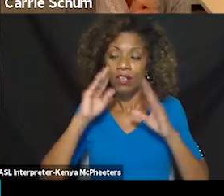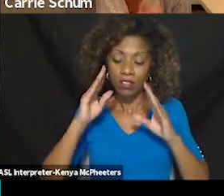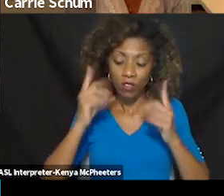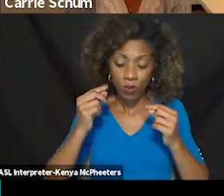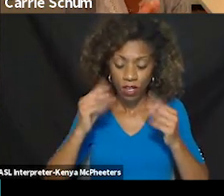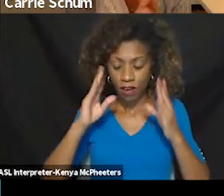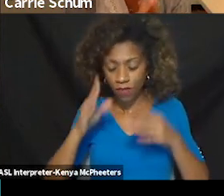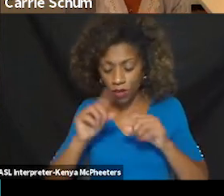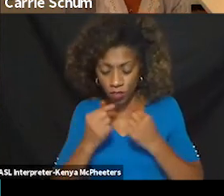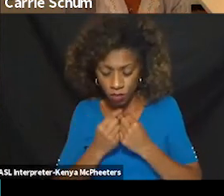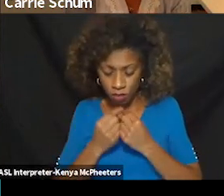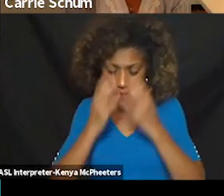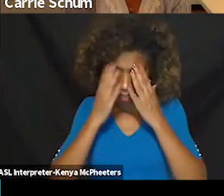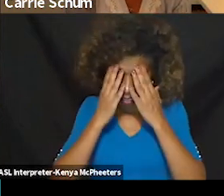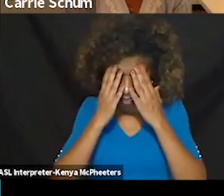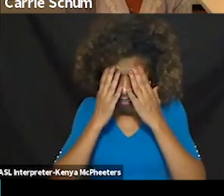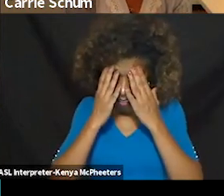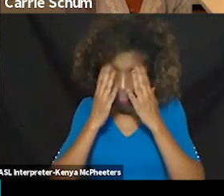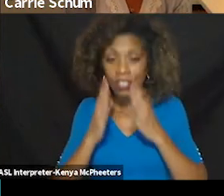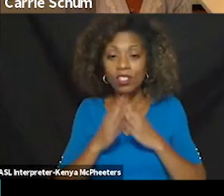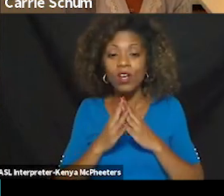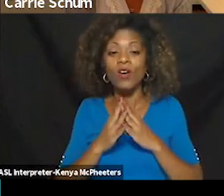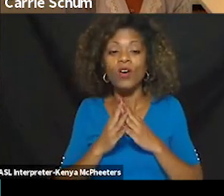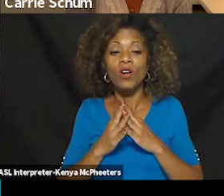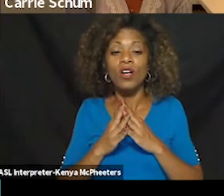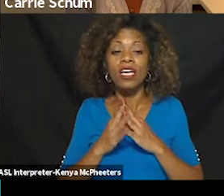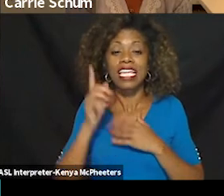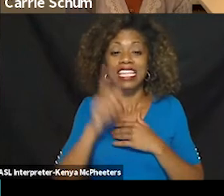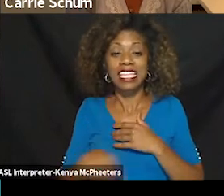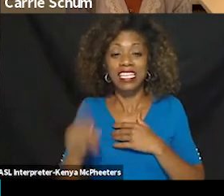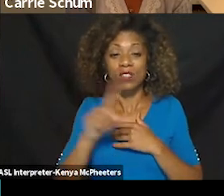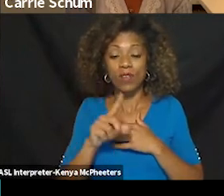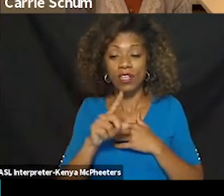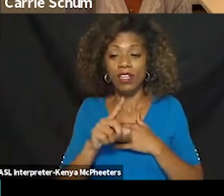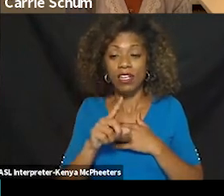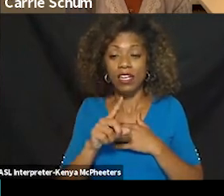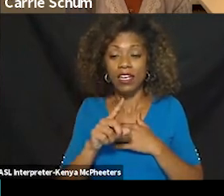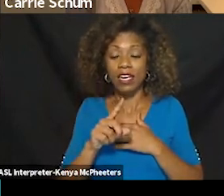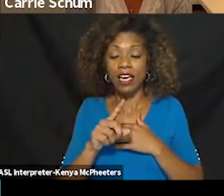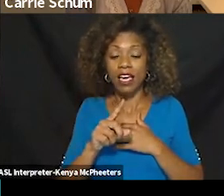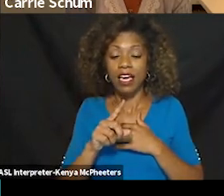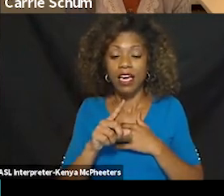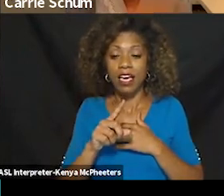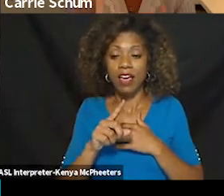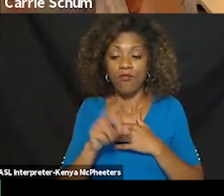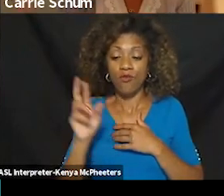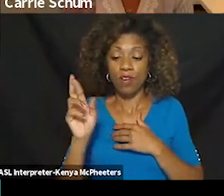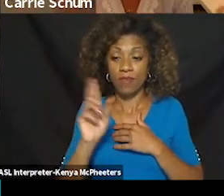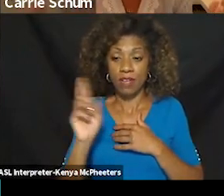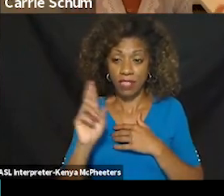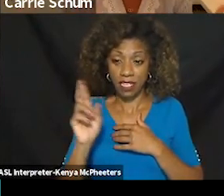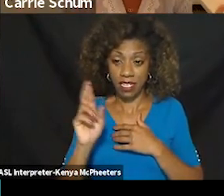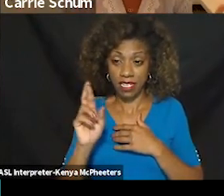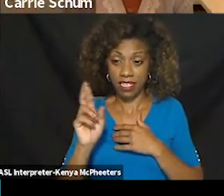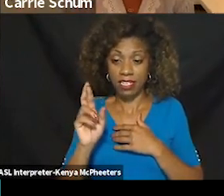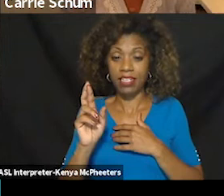Republican rural parents asking about having your child routinely tested to go back to school. So you would think all kinds of red